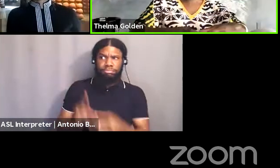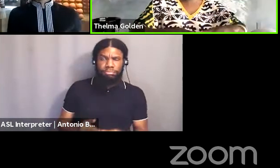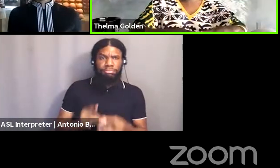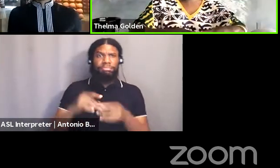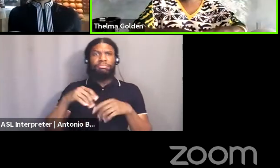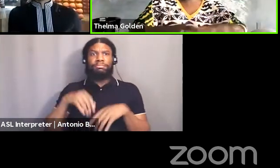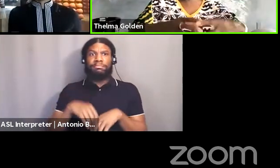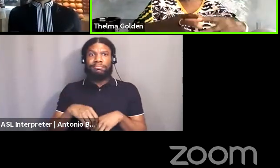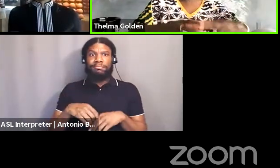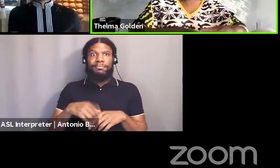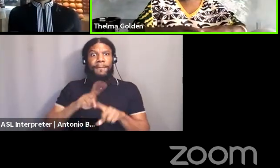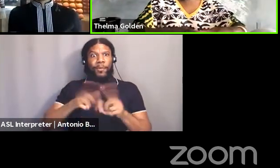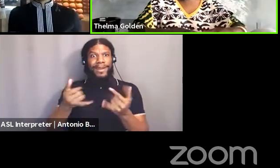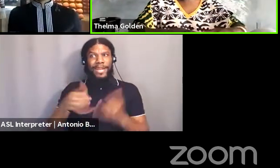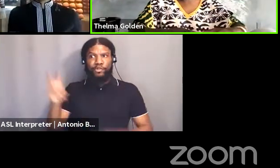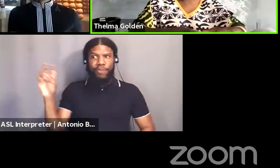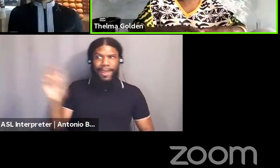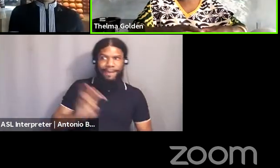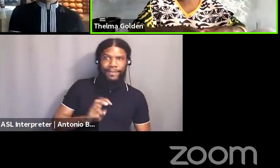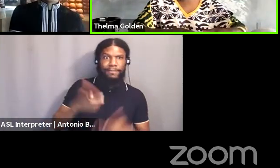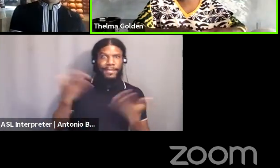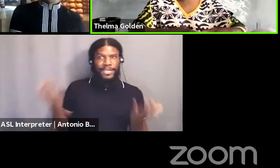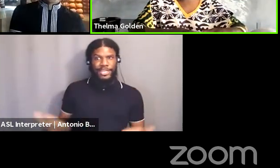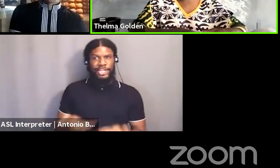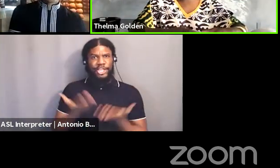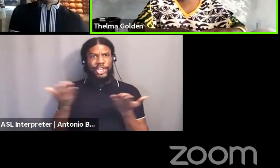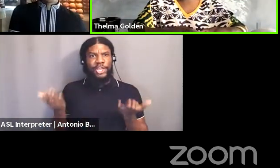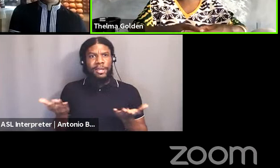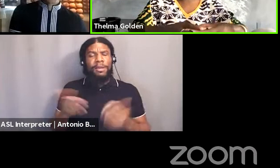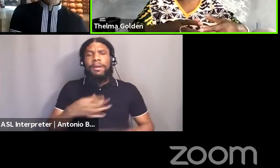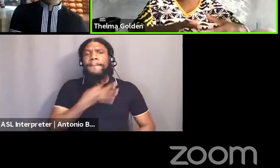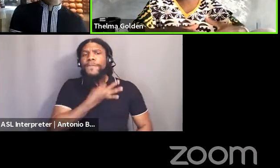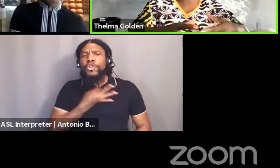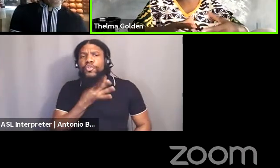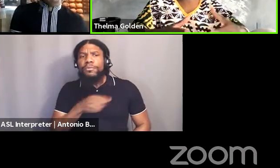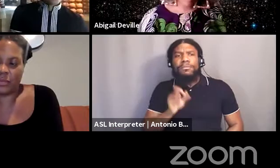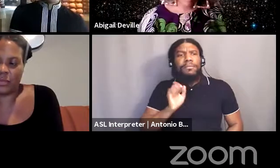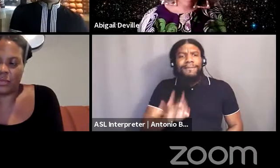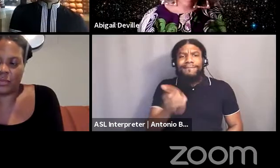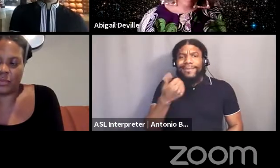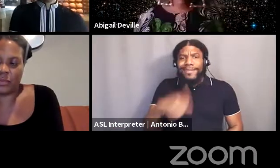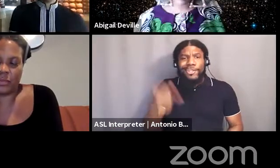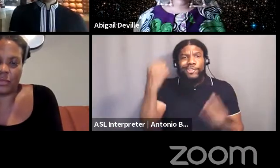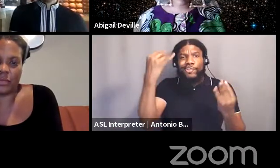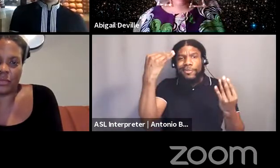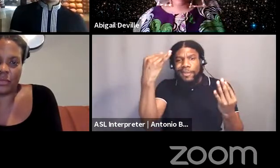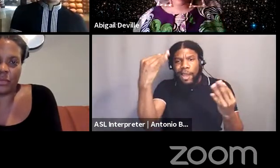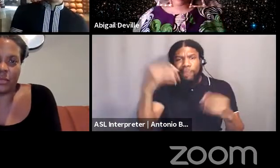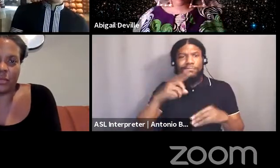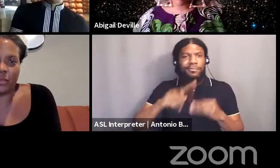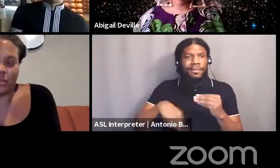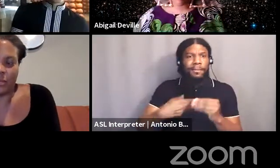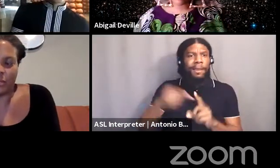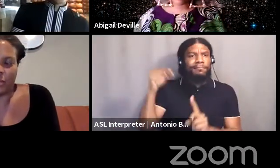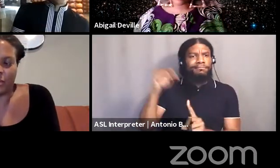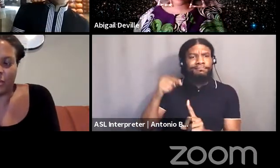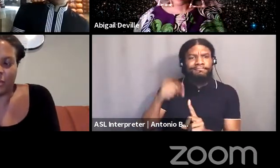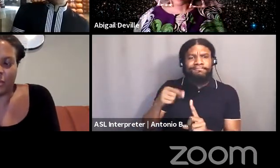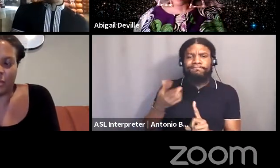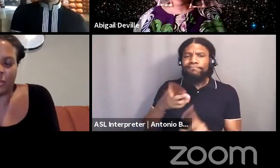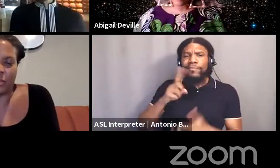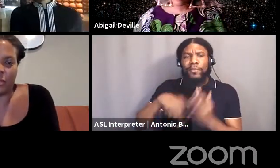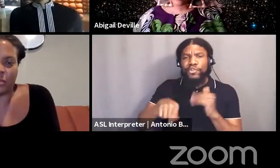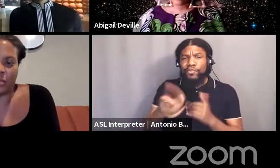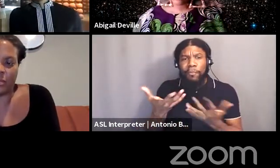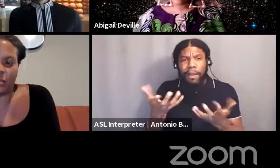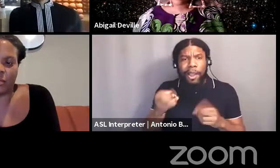being here in a way, I'm curious if you had any thoughts about what you would